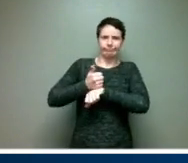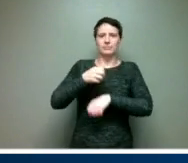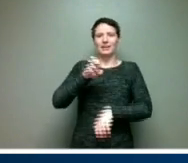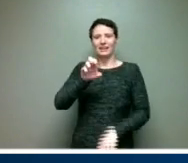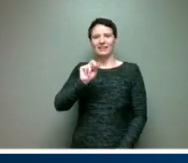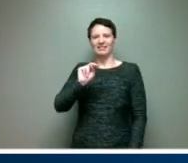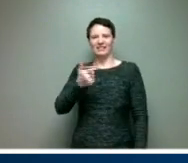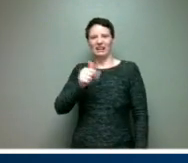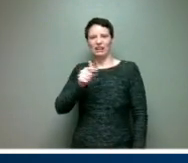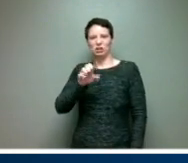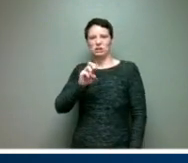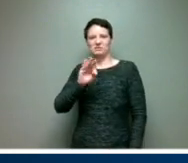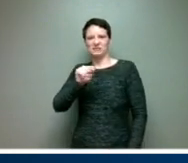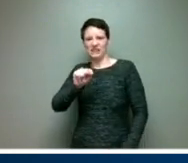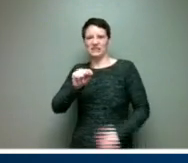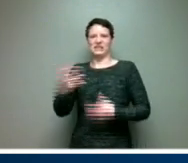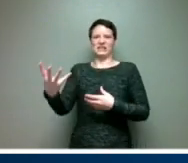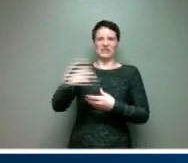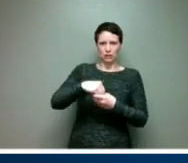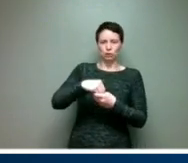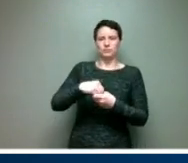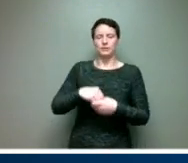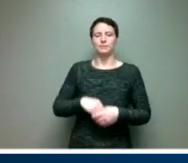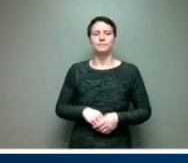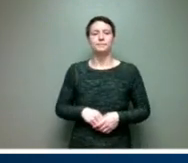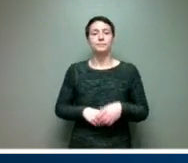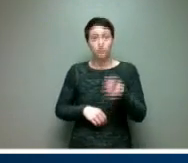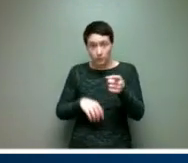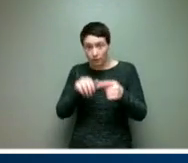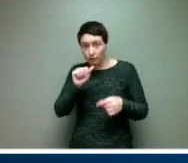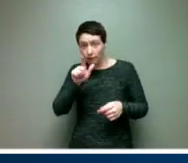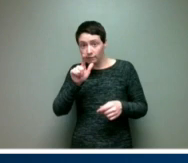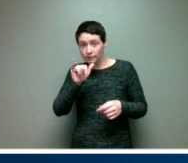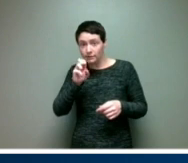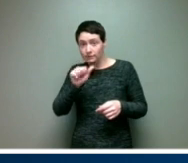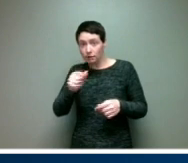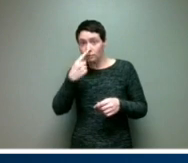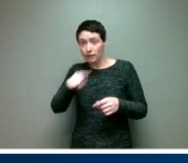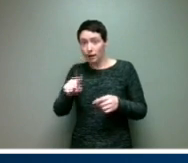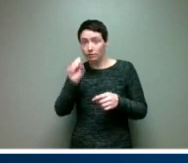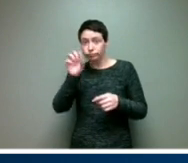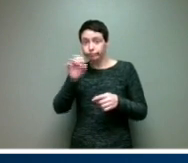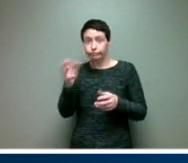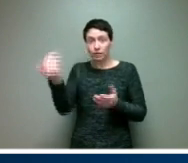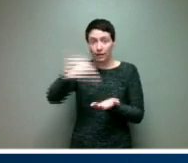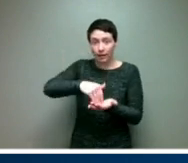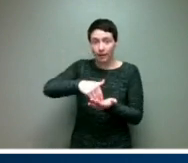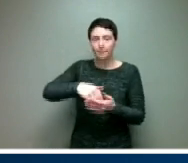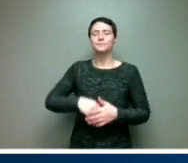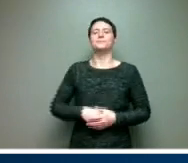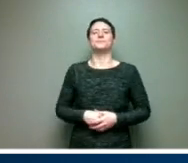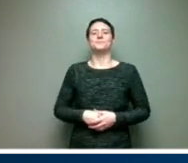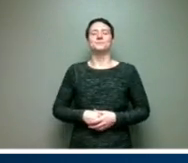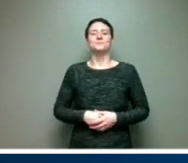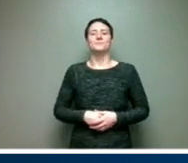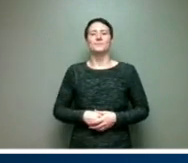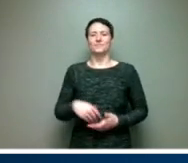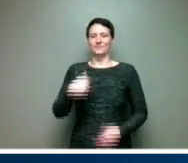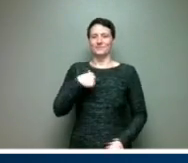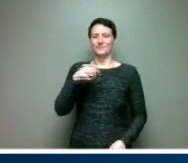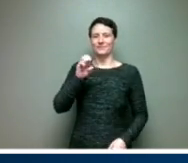Alicia. All right. Thank you, Dr. Dixon. So if there is anyone in the community and you want